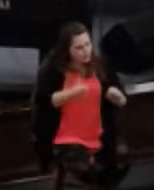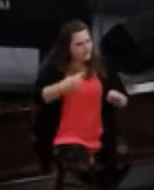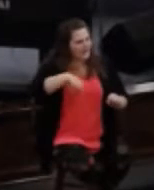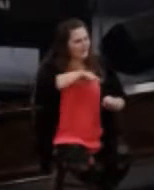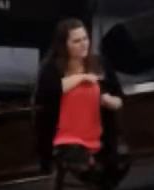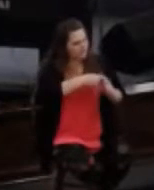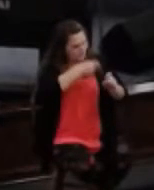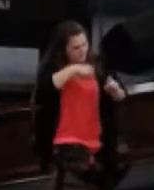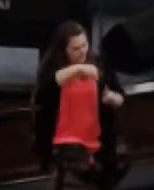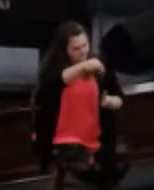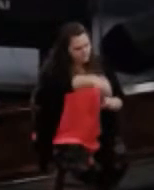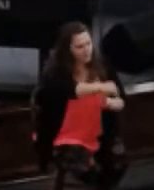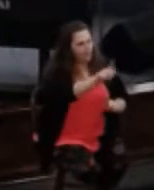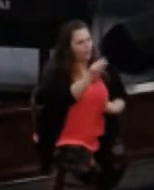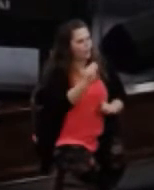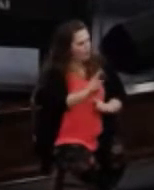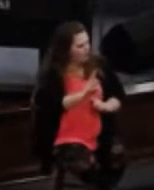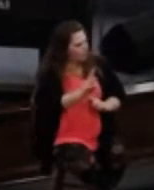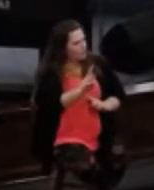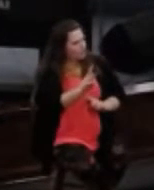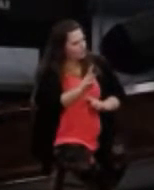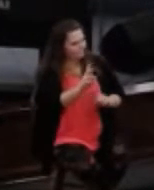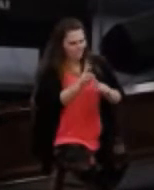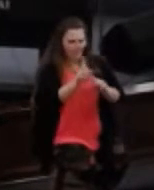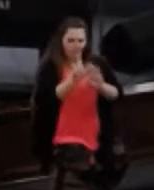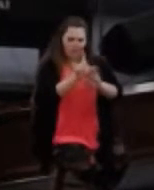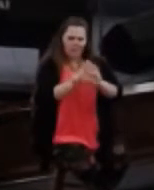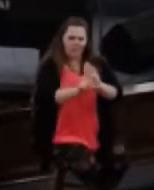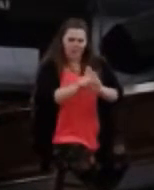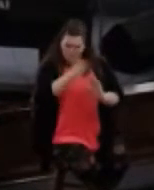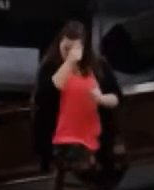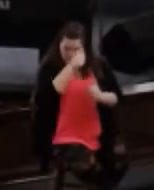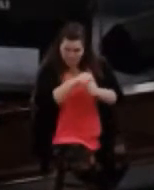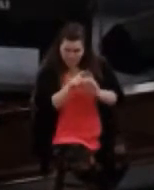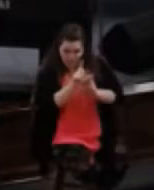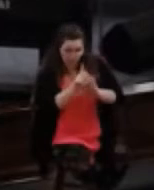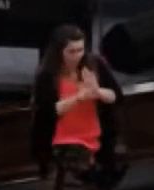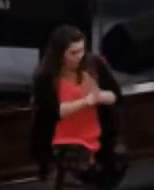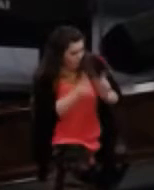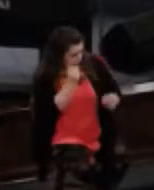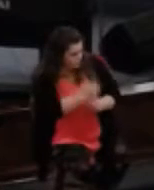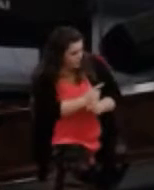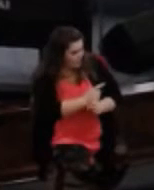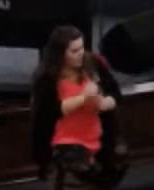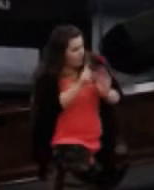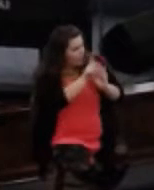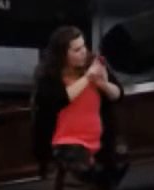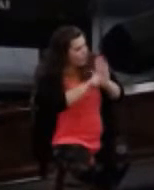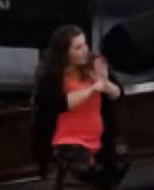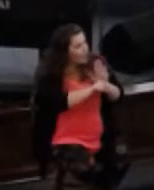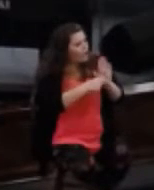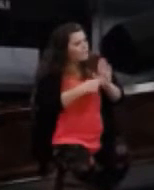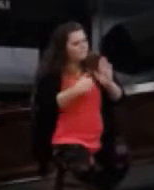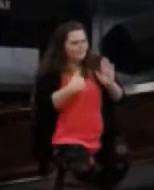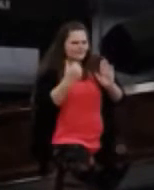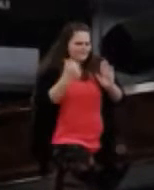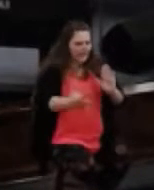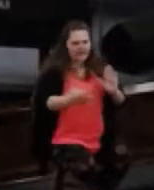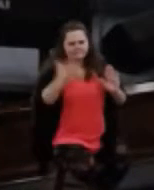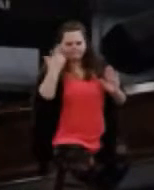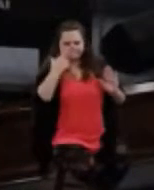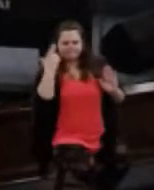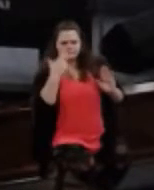from the law. The law. You remember the law. The law had several